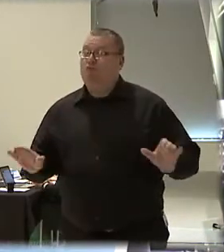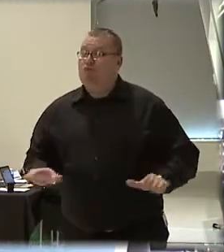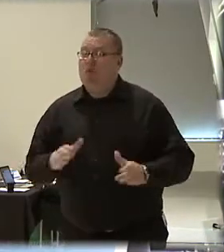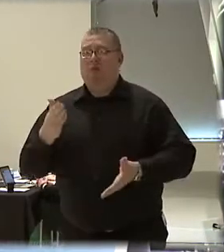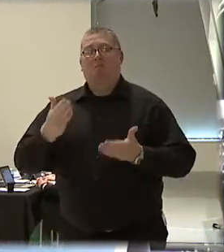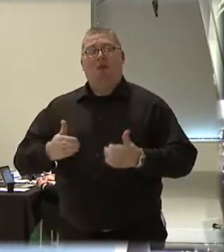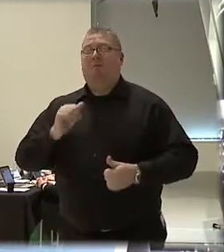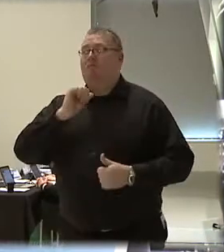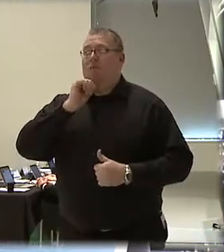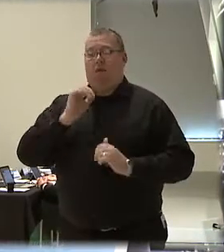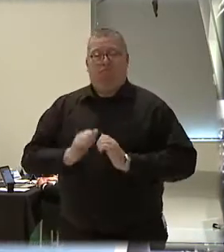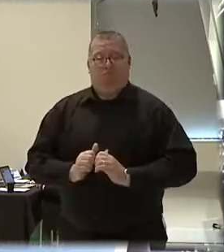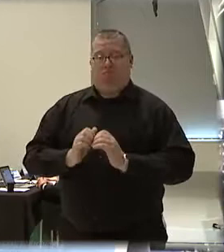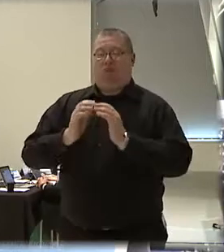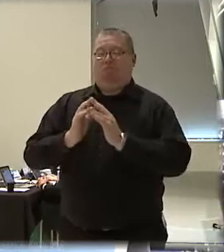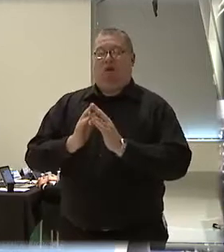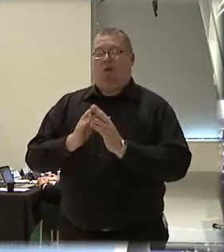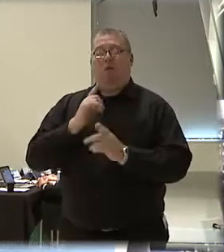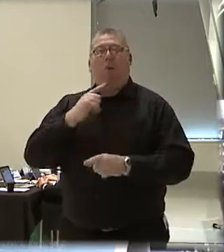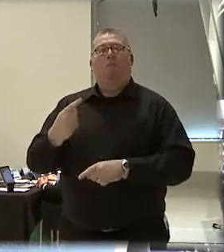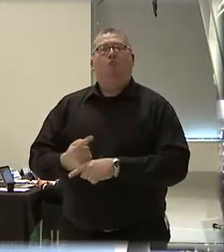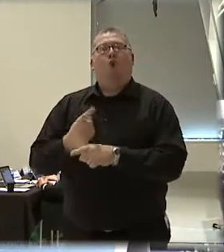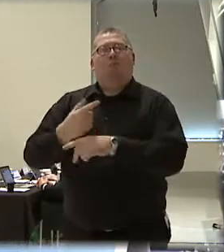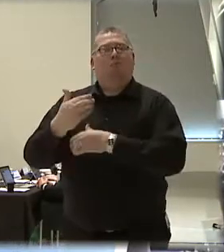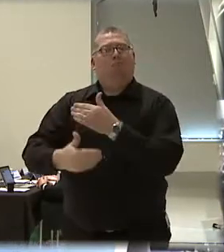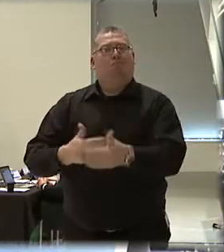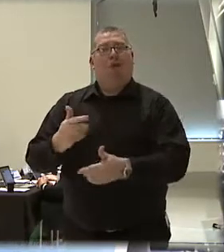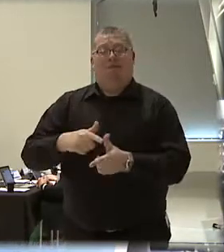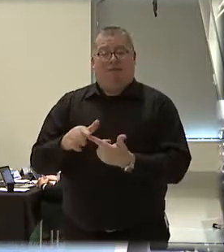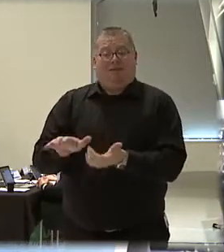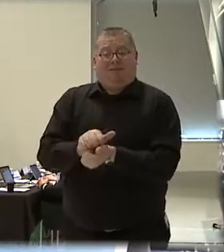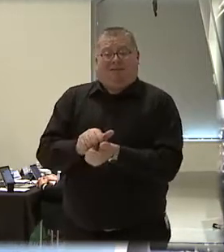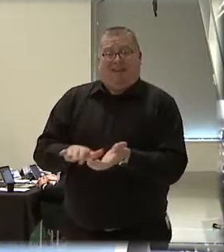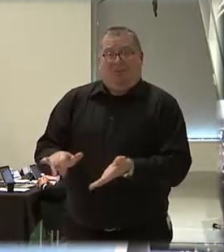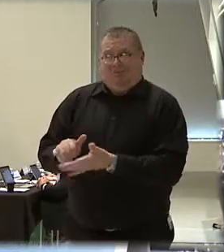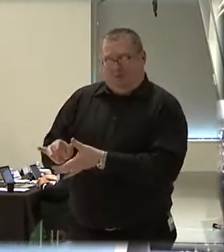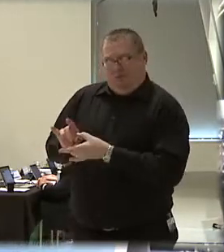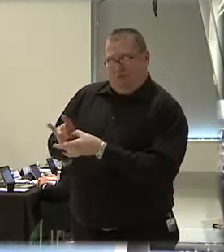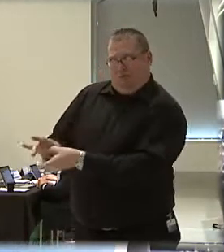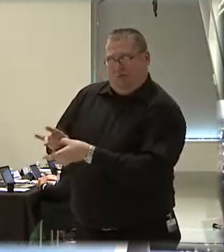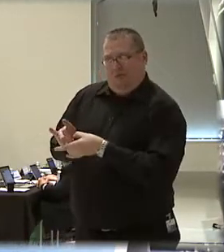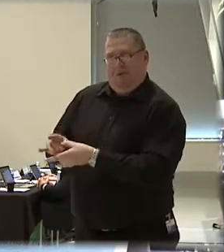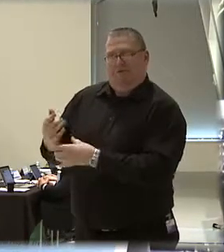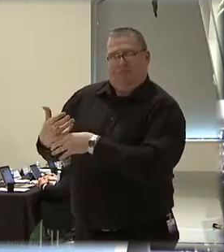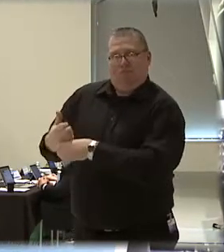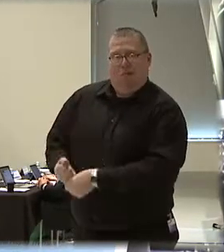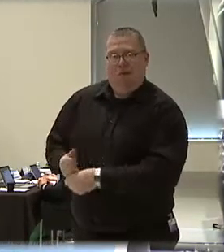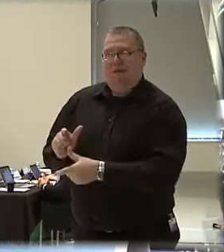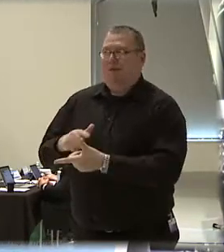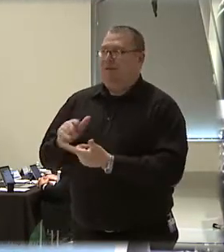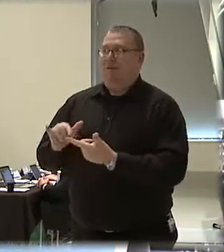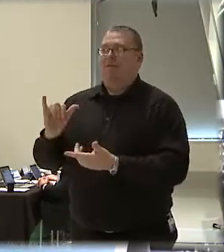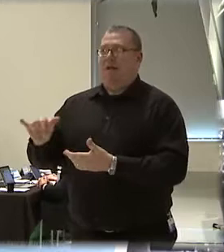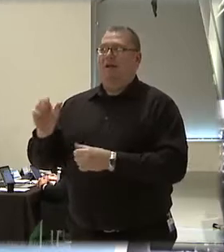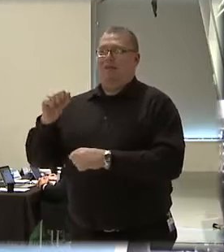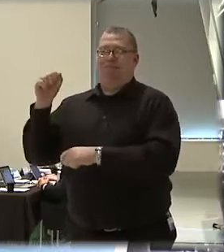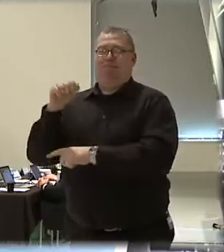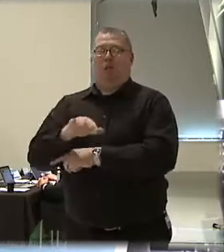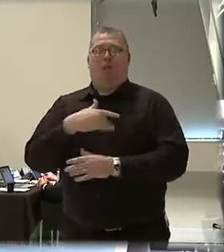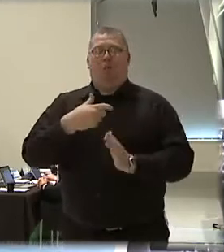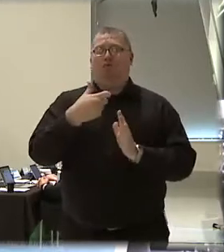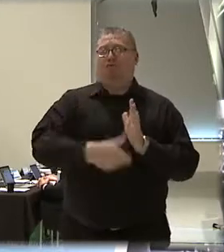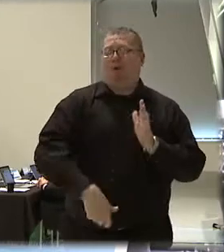not roll out and implement properly, and the damage that can come from that can actually outweigh the cost of the